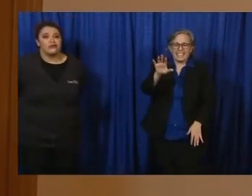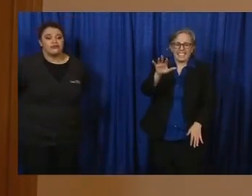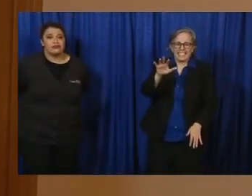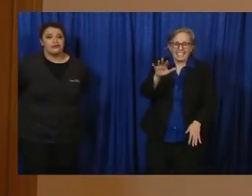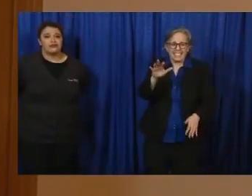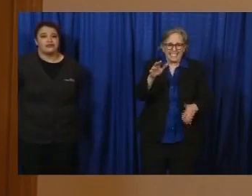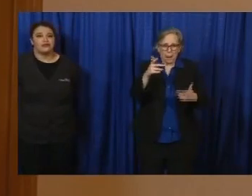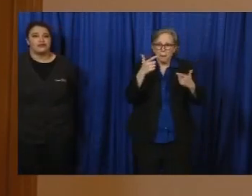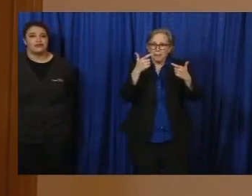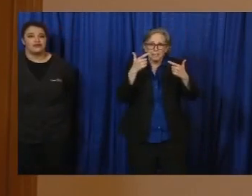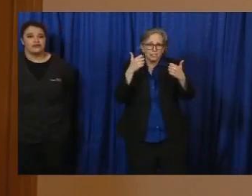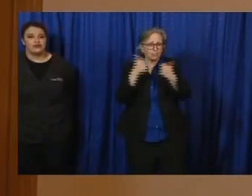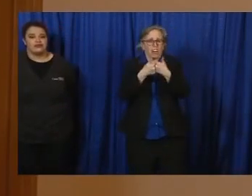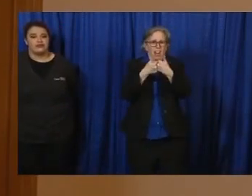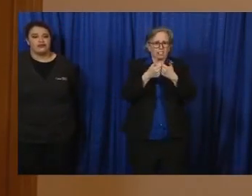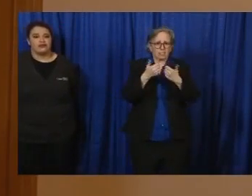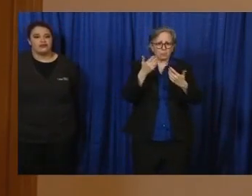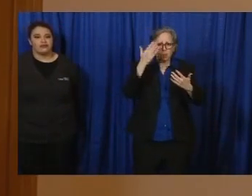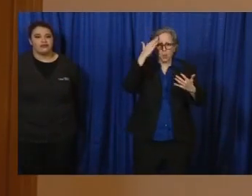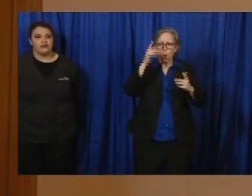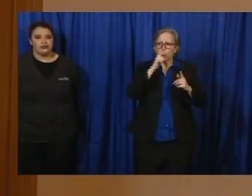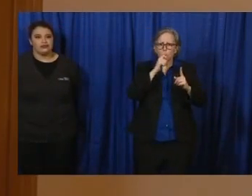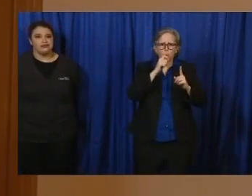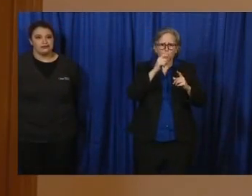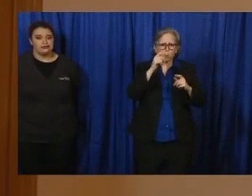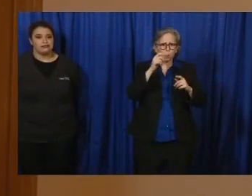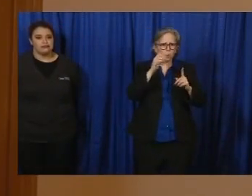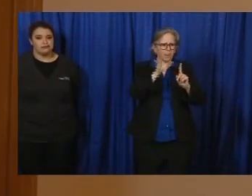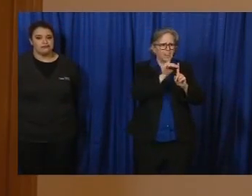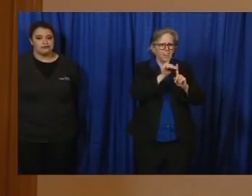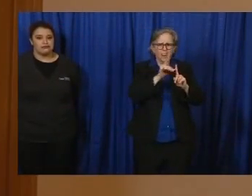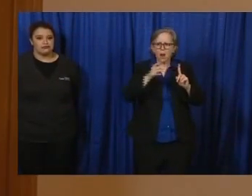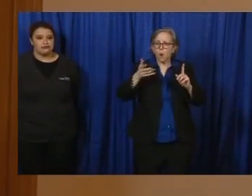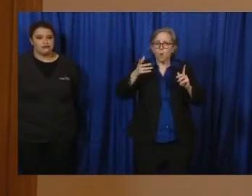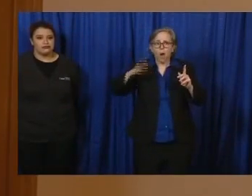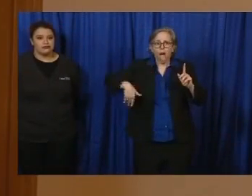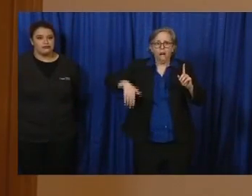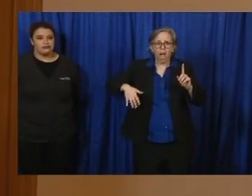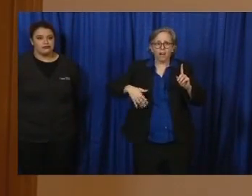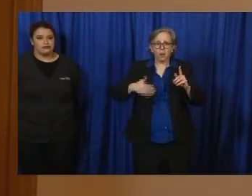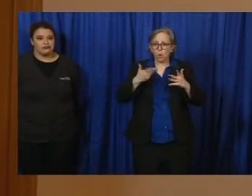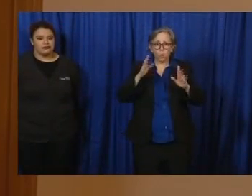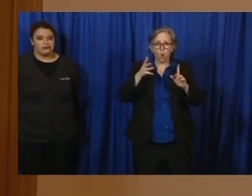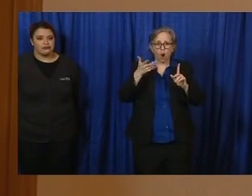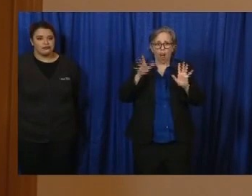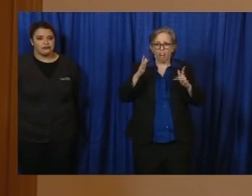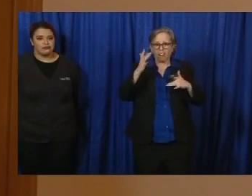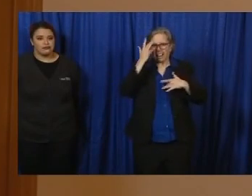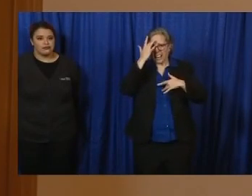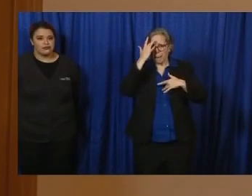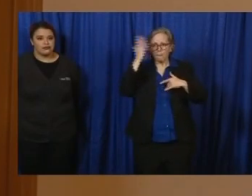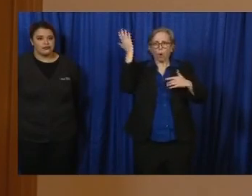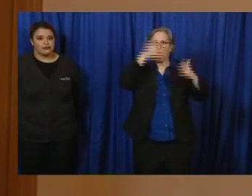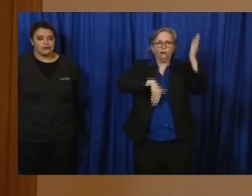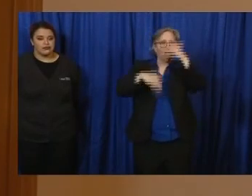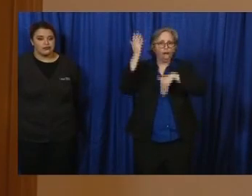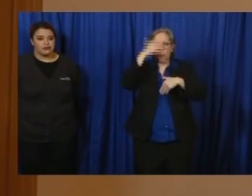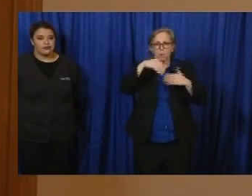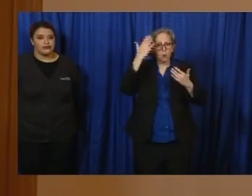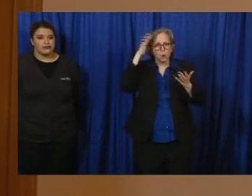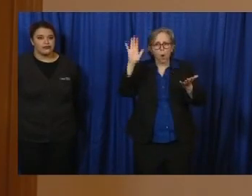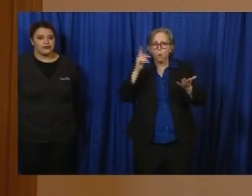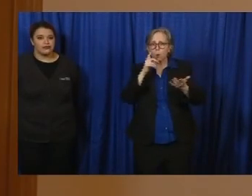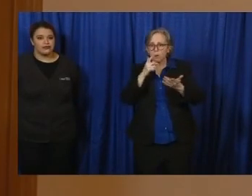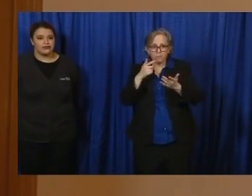sure who has been infected, who is already infected, and maybe didn't even notice they were infected or thought they had something